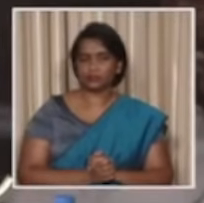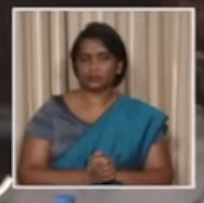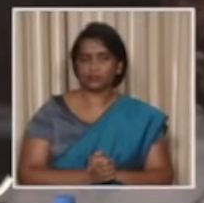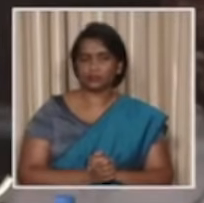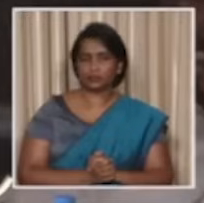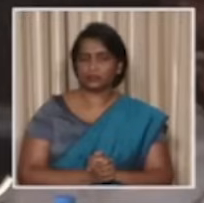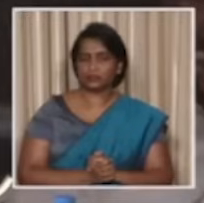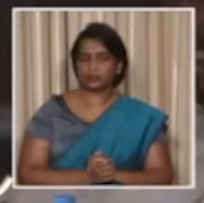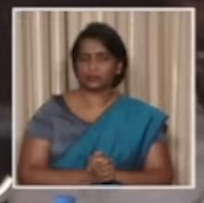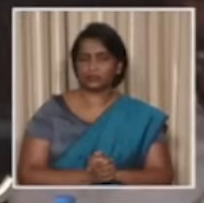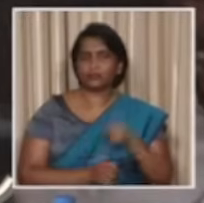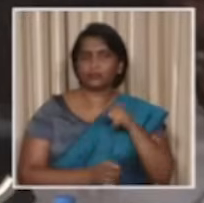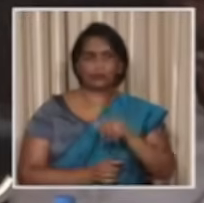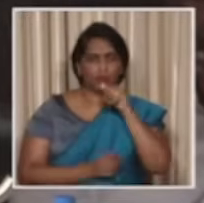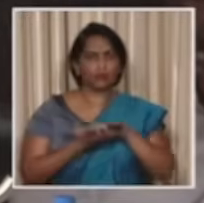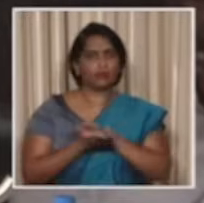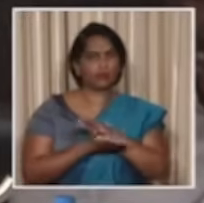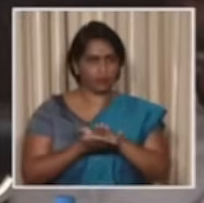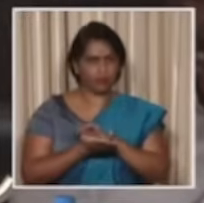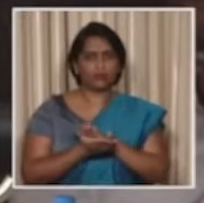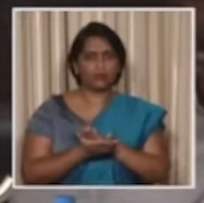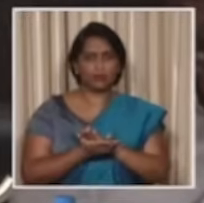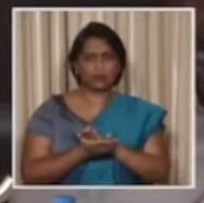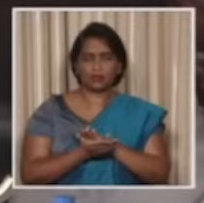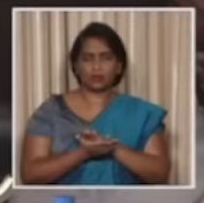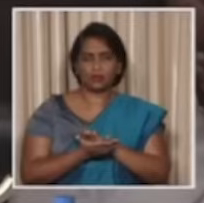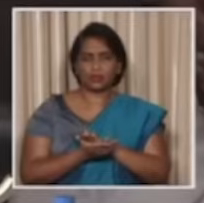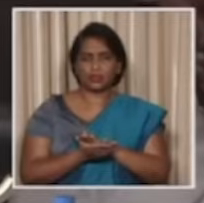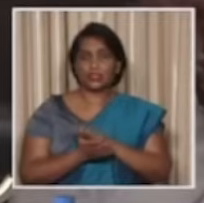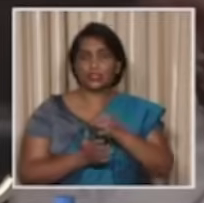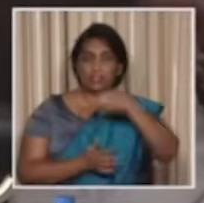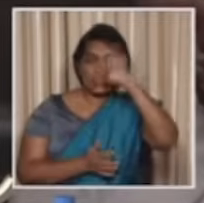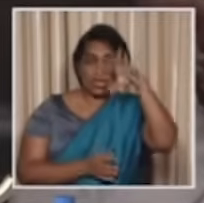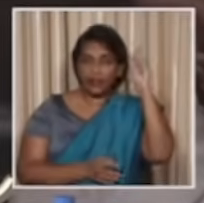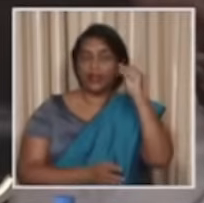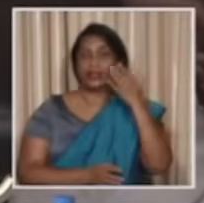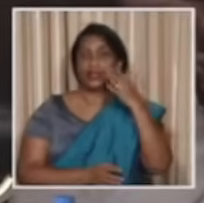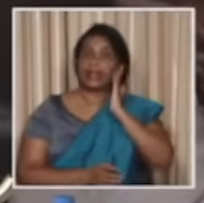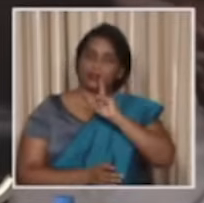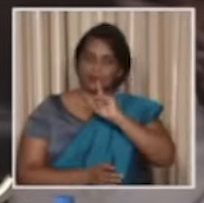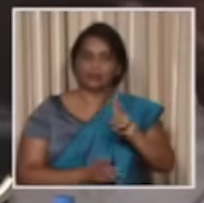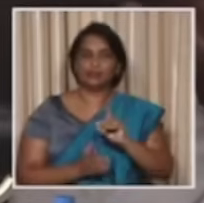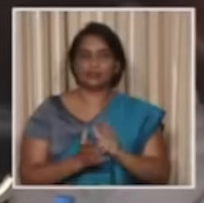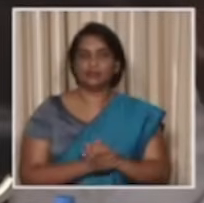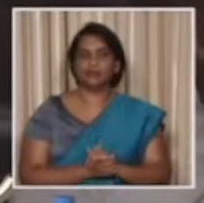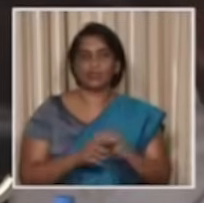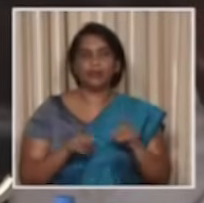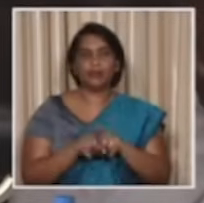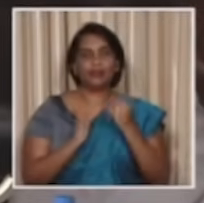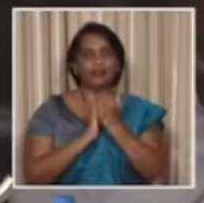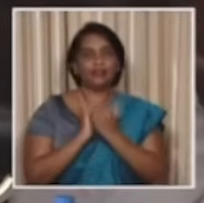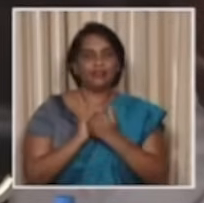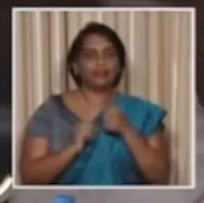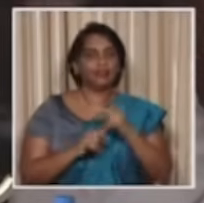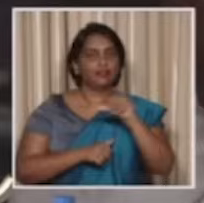This is very clear. Singala therena English singala therena datta English en kiyanda. Institutional incapacity of the